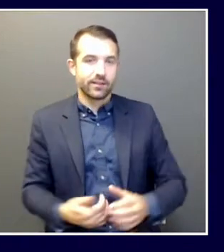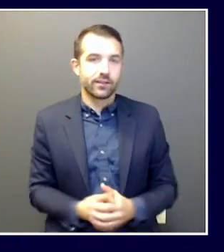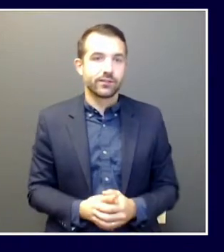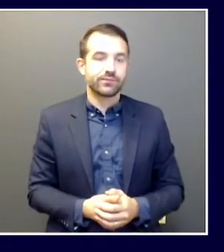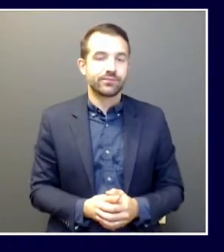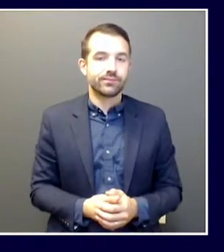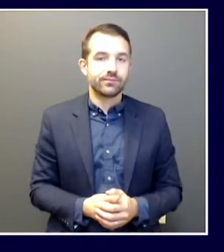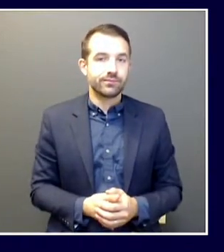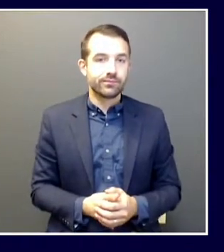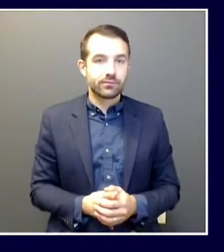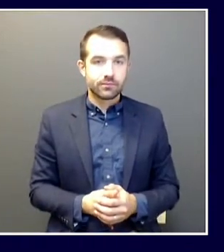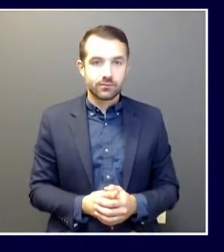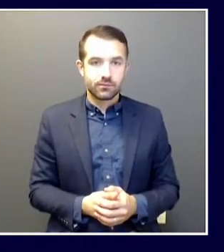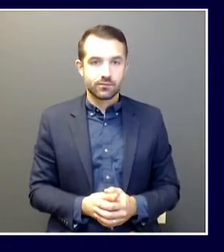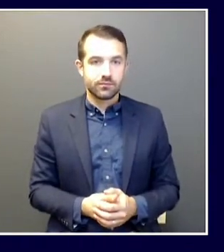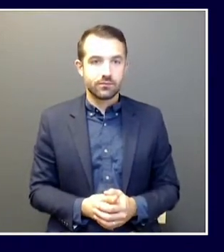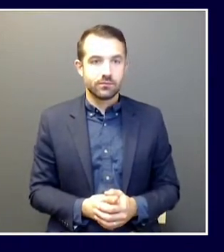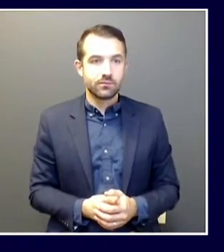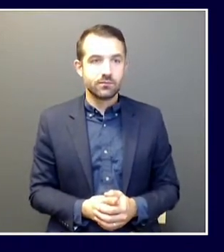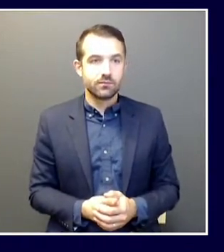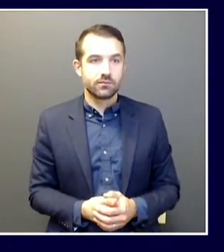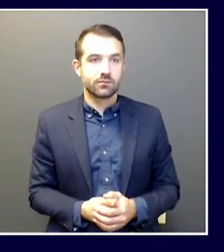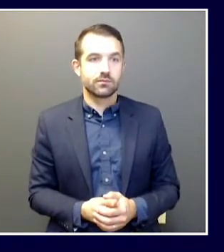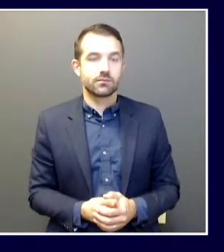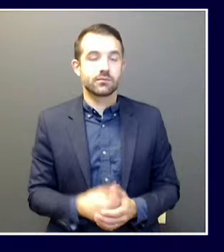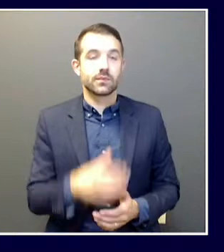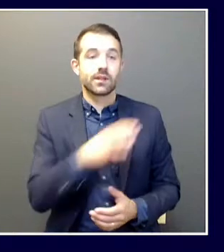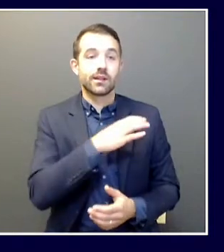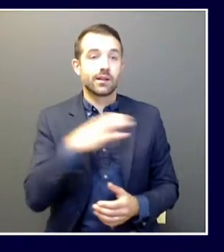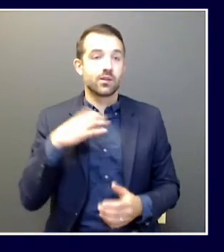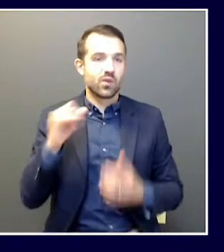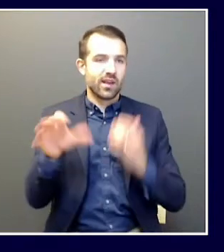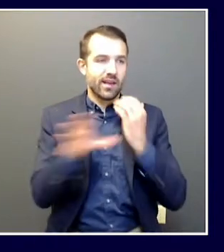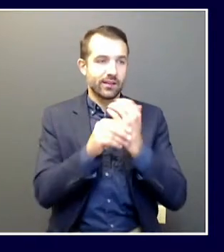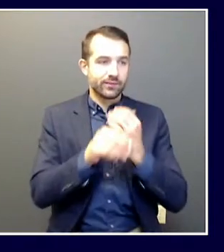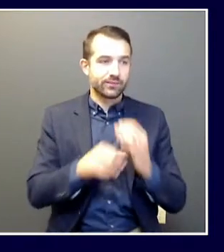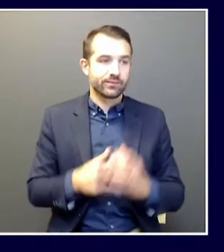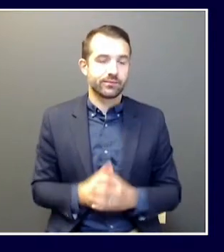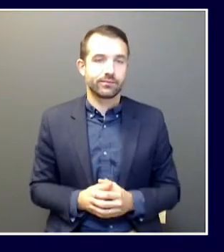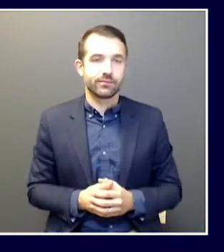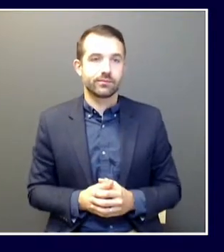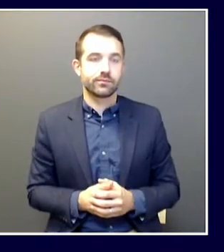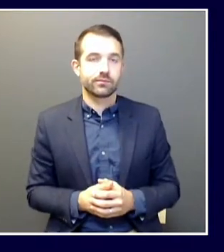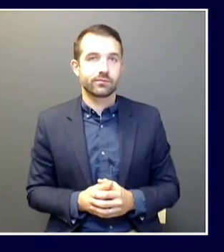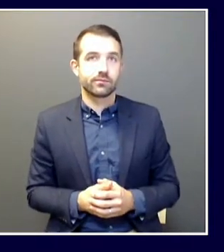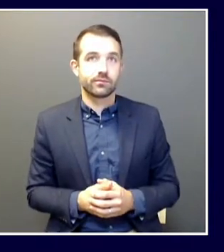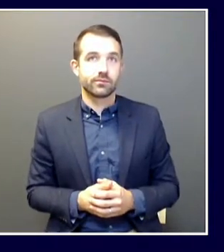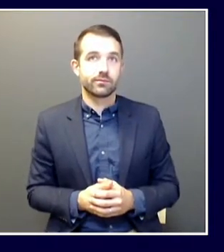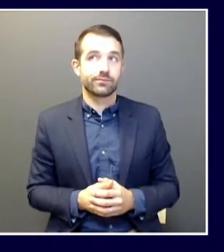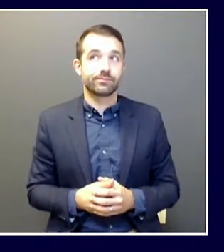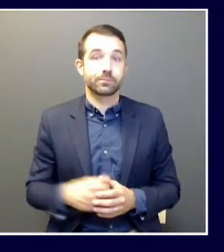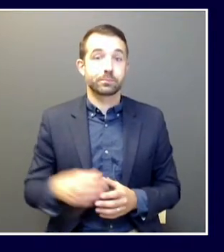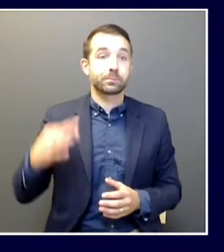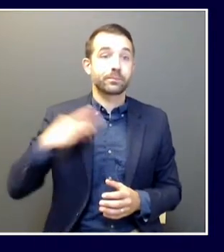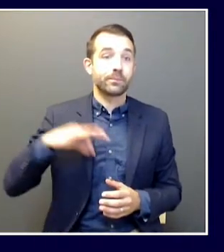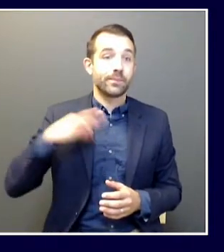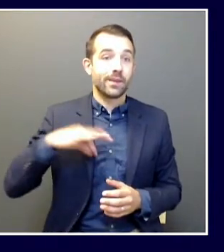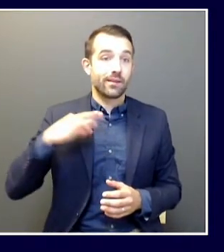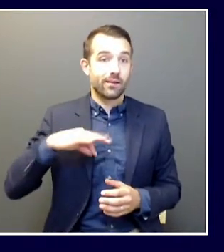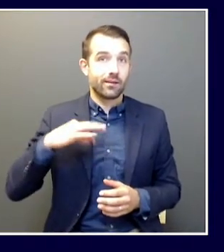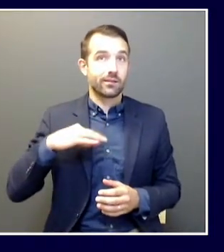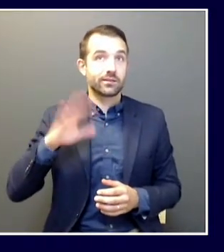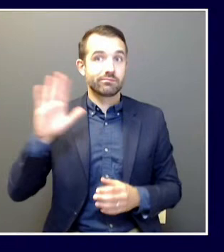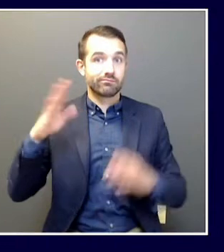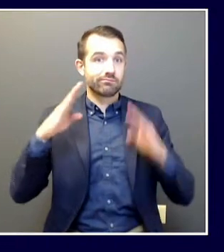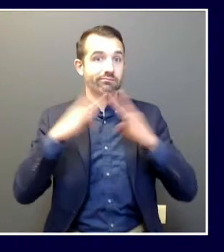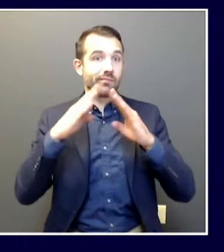efforts. And I'll just quickly add that we do work with Maine Municipal Association, which it does provide information